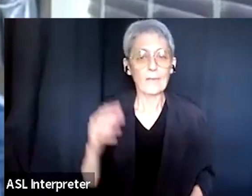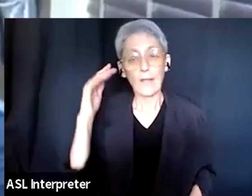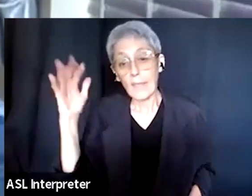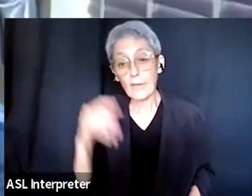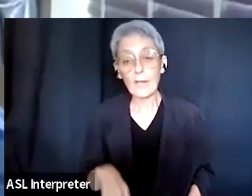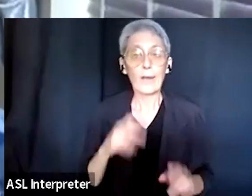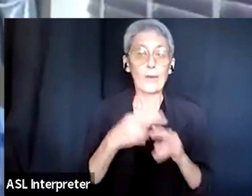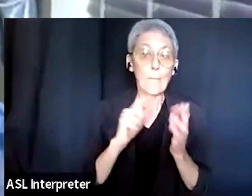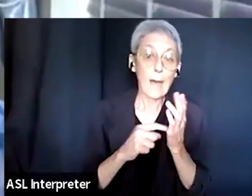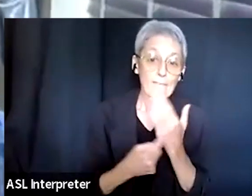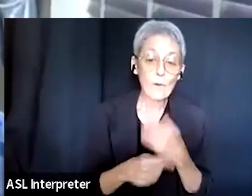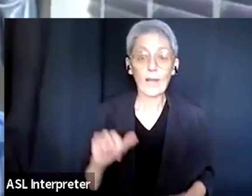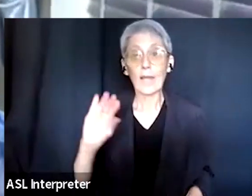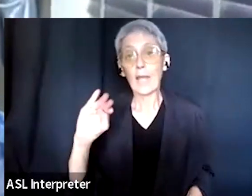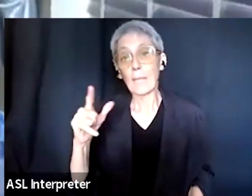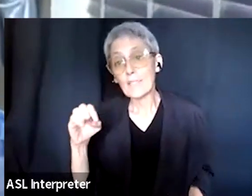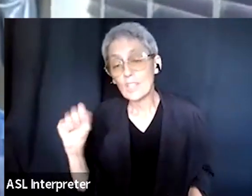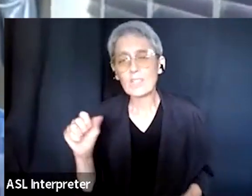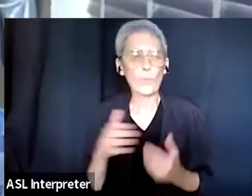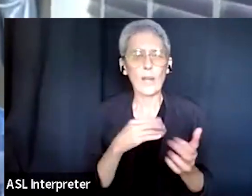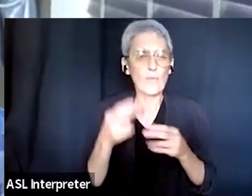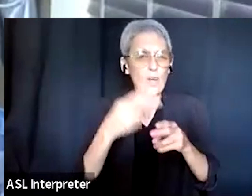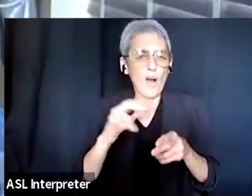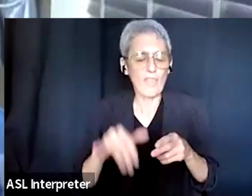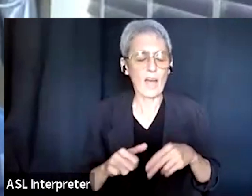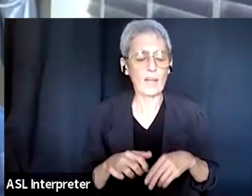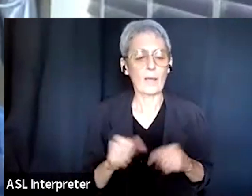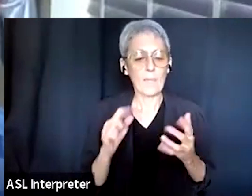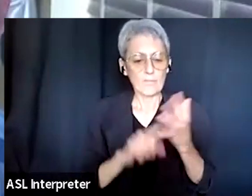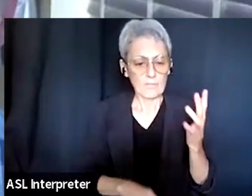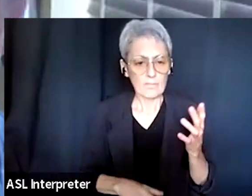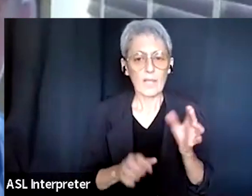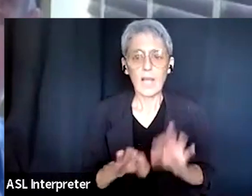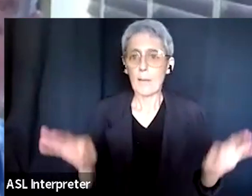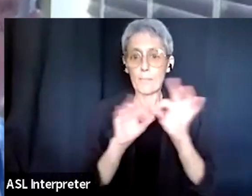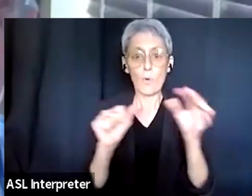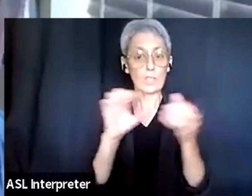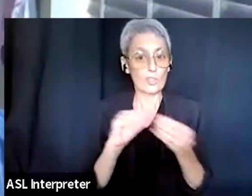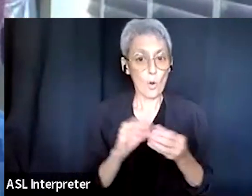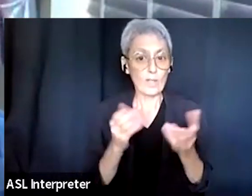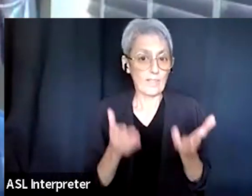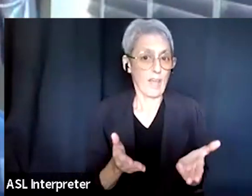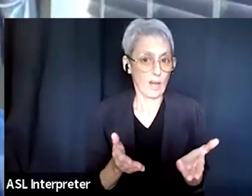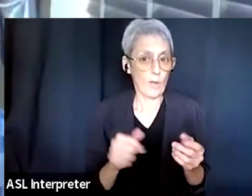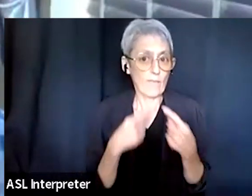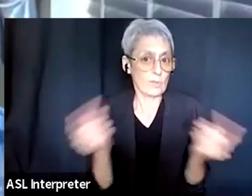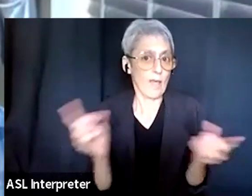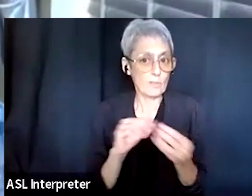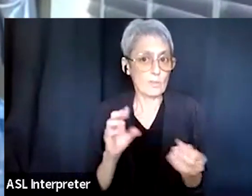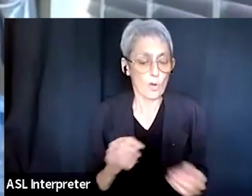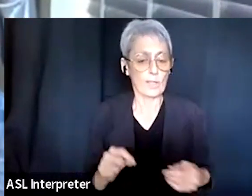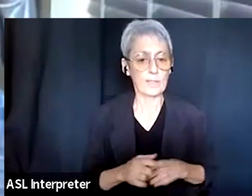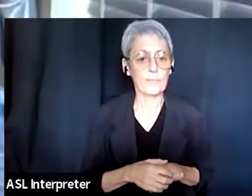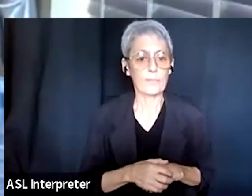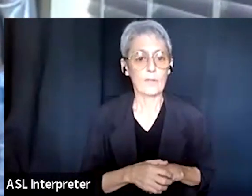or images, there are quite important stories to tell. So perhaps